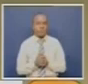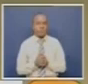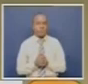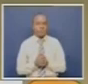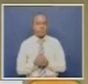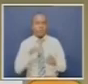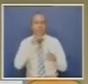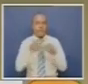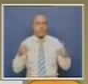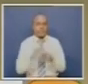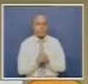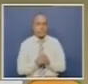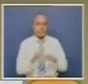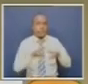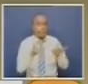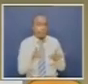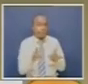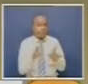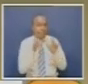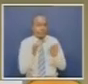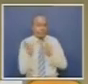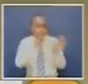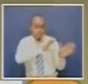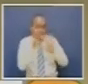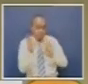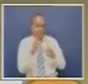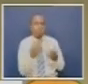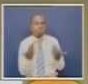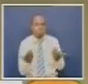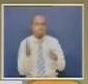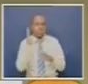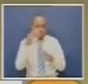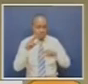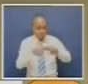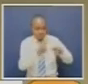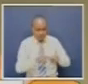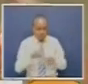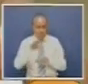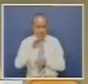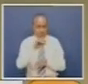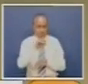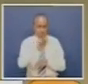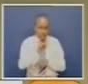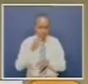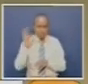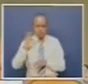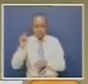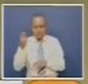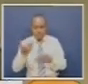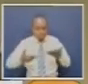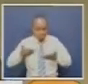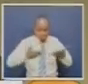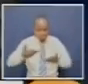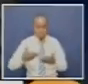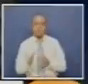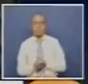the deadline. But, okay. But then if it's Wiper, of course, they will sit down with ODM and Fordi Kenya for them to give us that. There was supposed